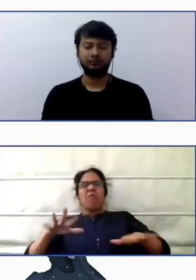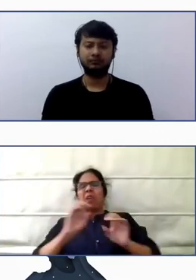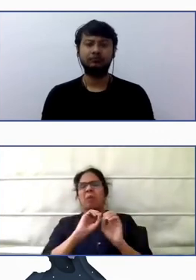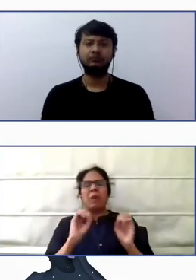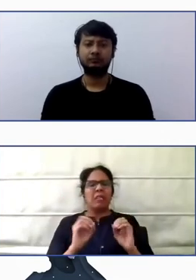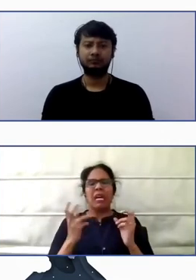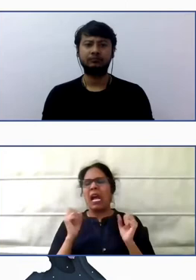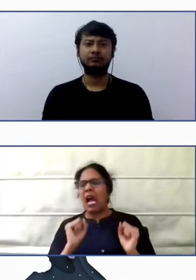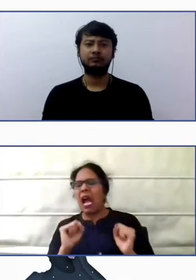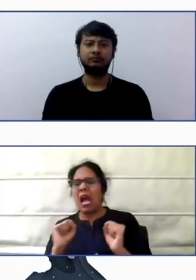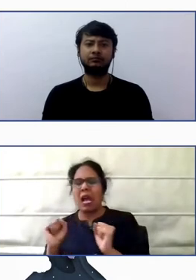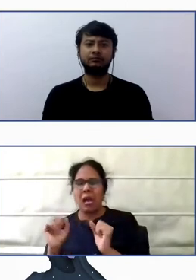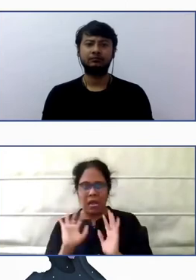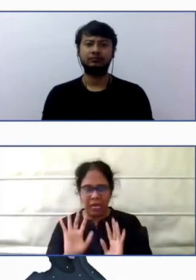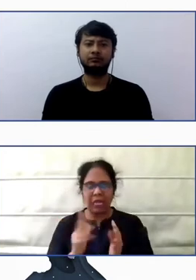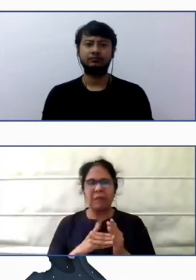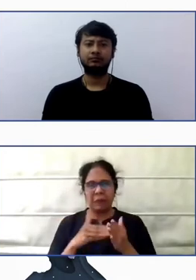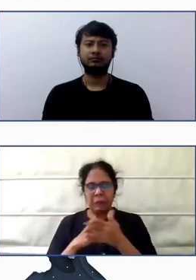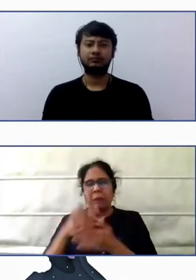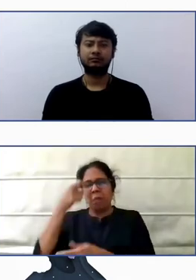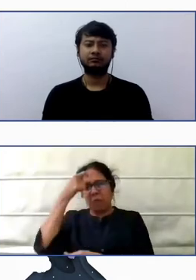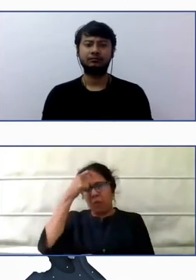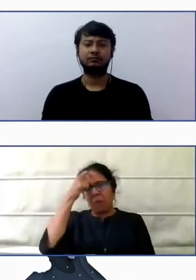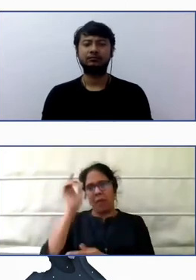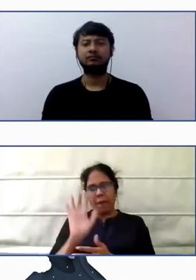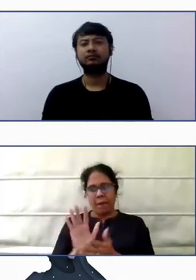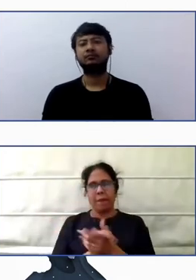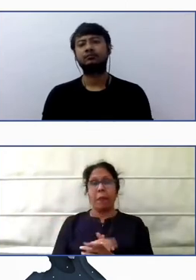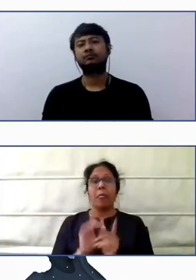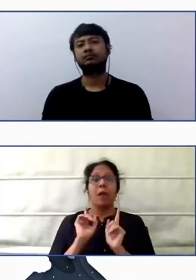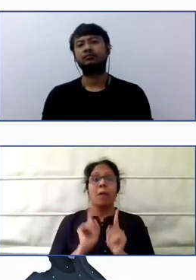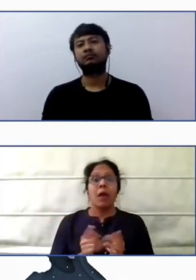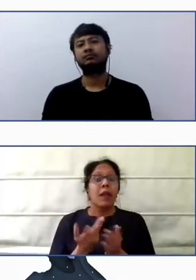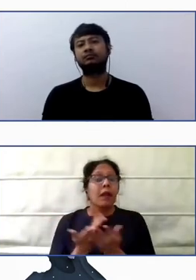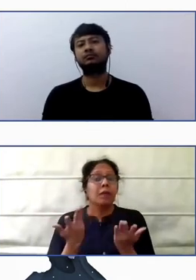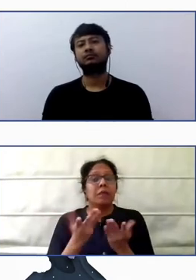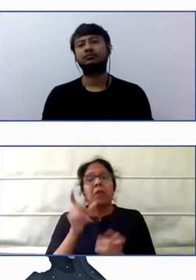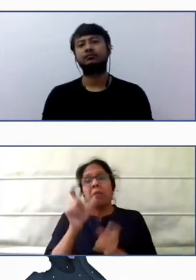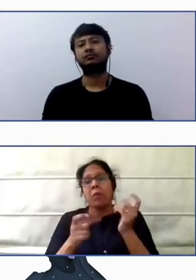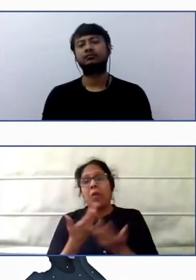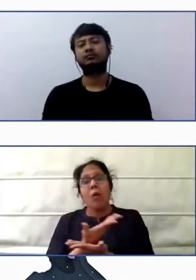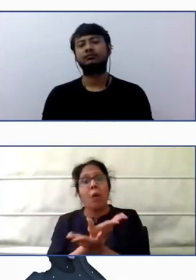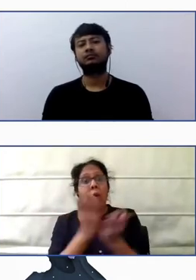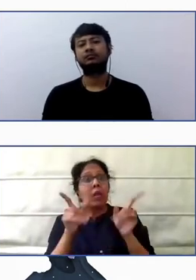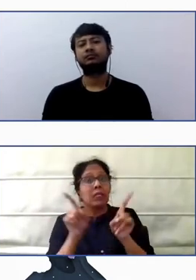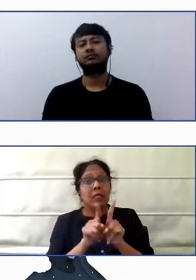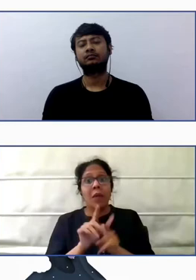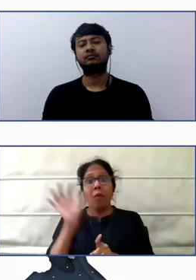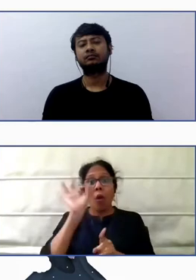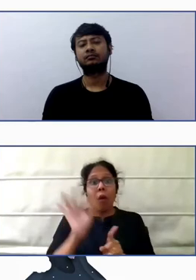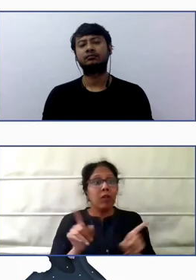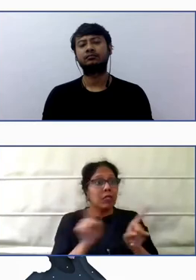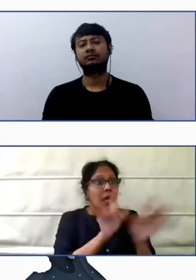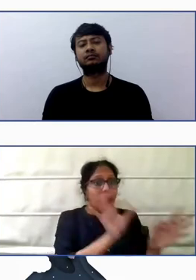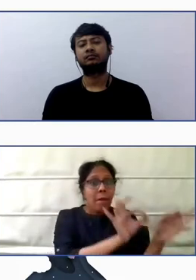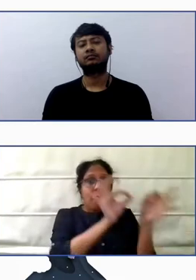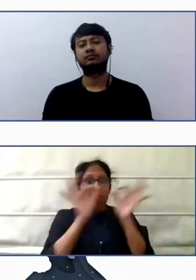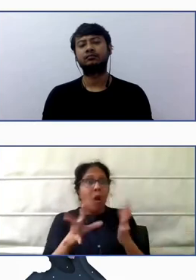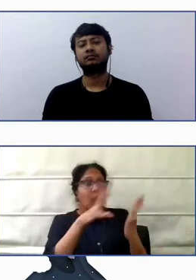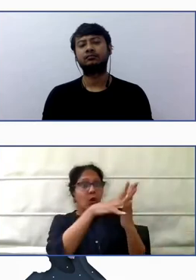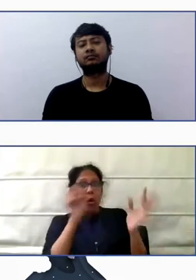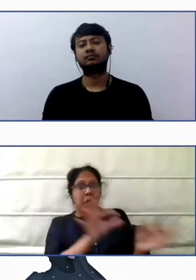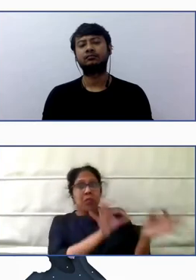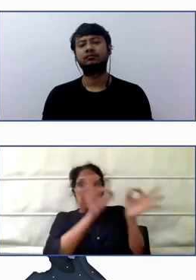issue. So which I think whether everyone can be can replicate an office environment at home is something